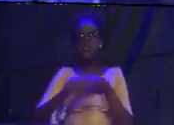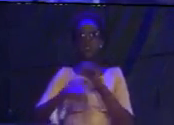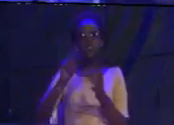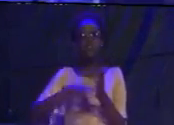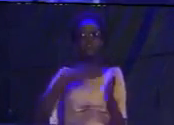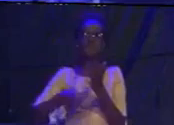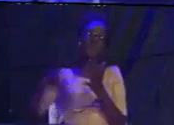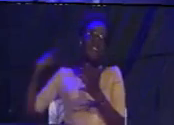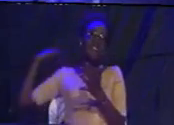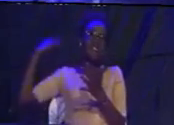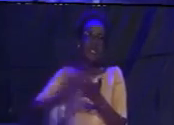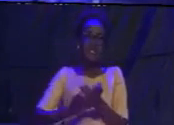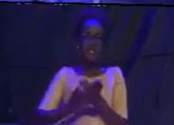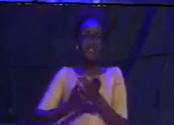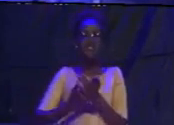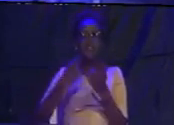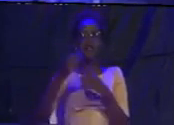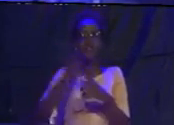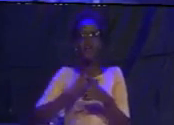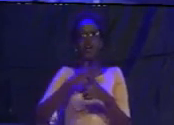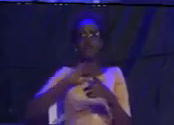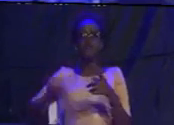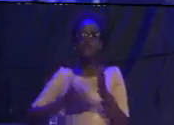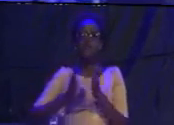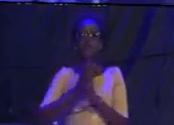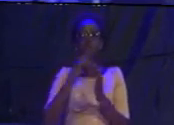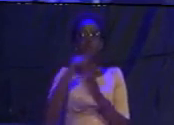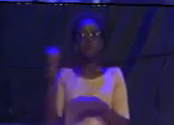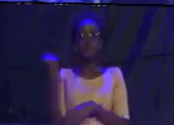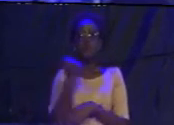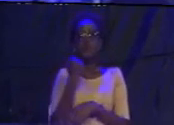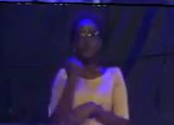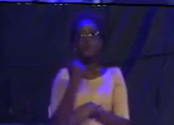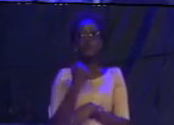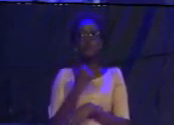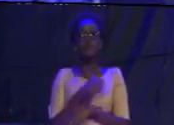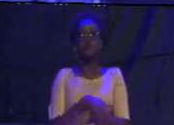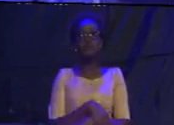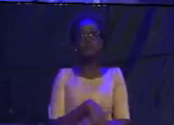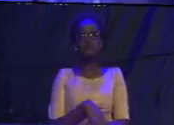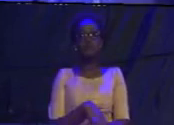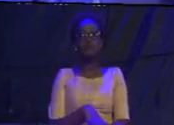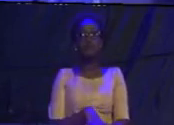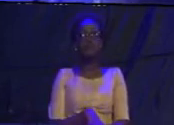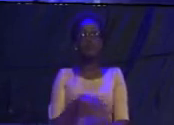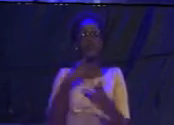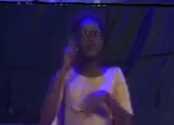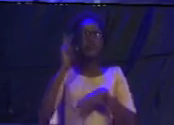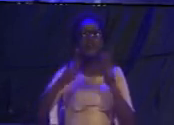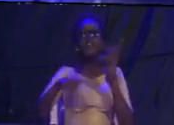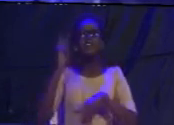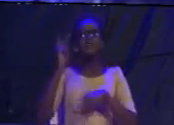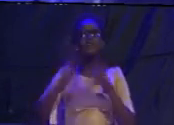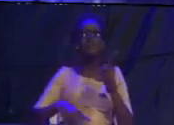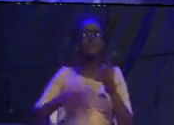always about failure. It was a continent of women and men of valor.